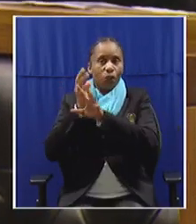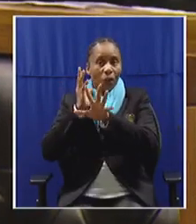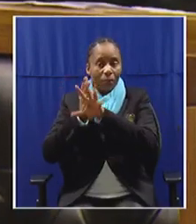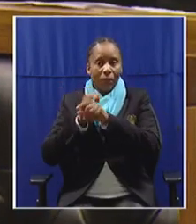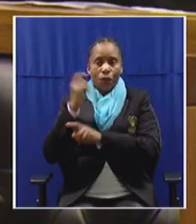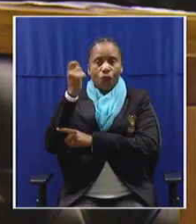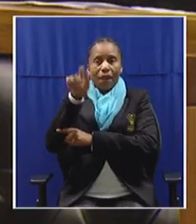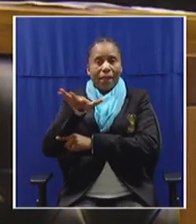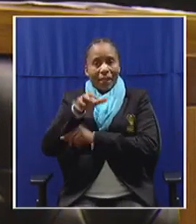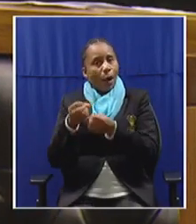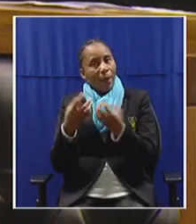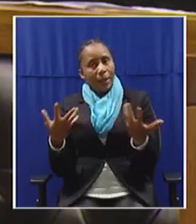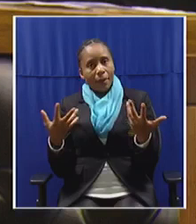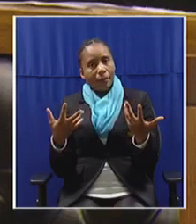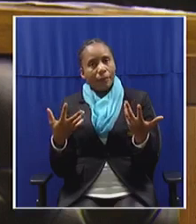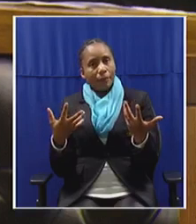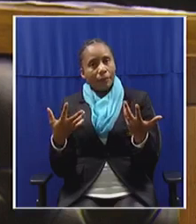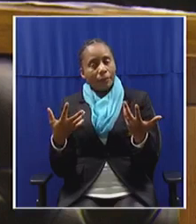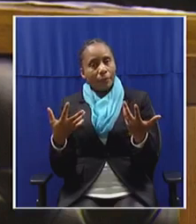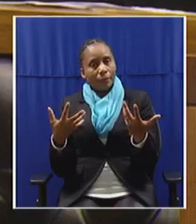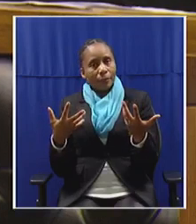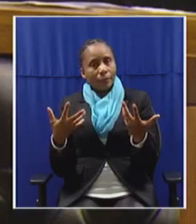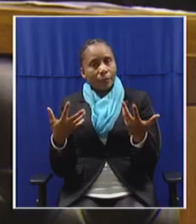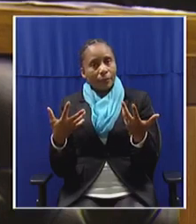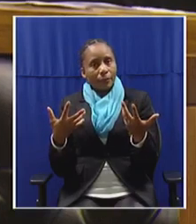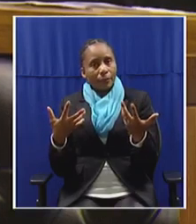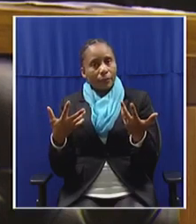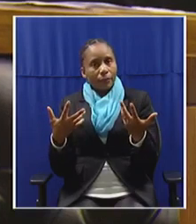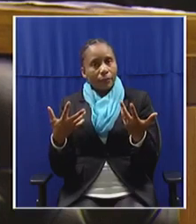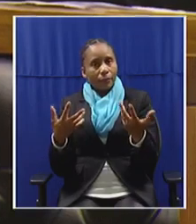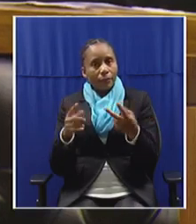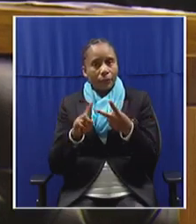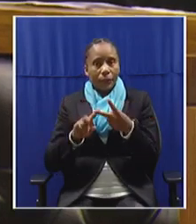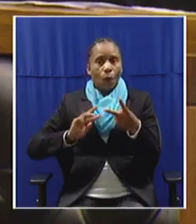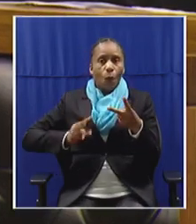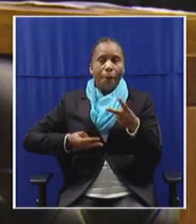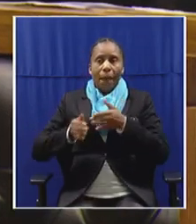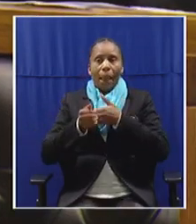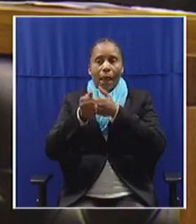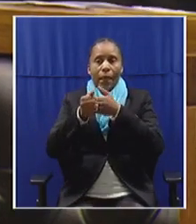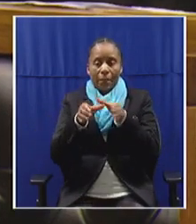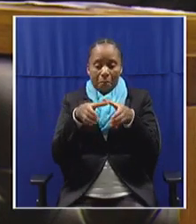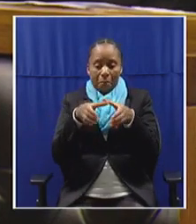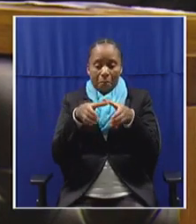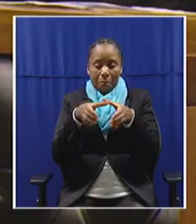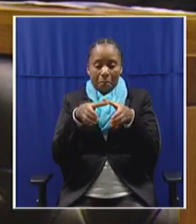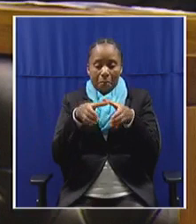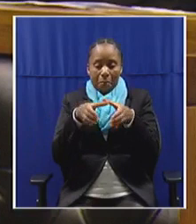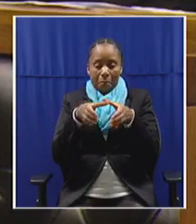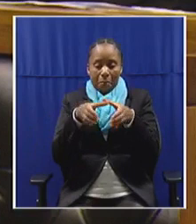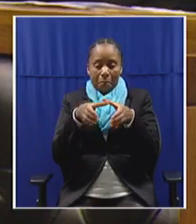areas. Think of how many women-led, small-scale, informal